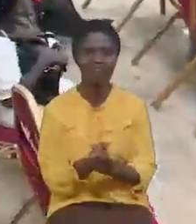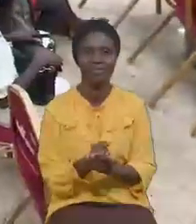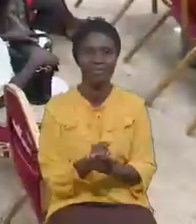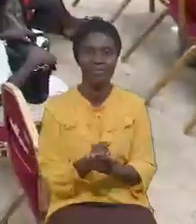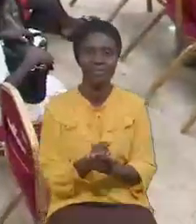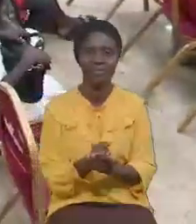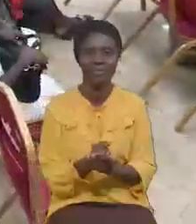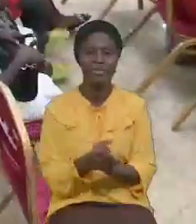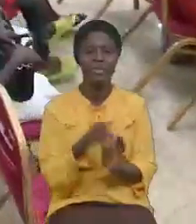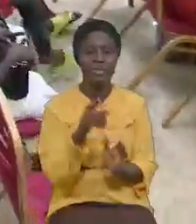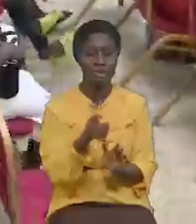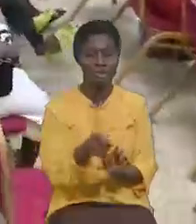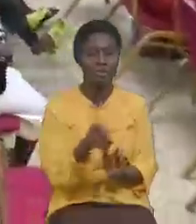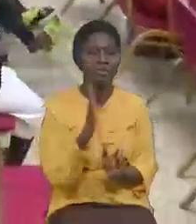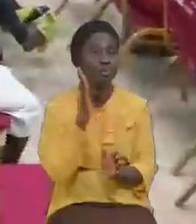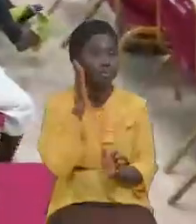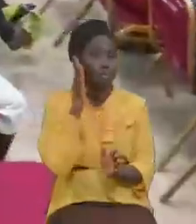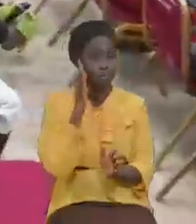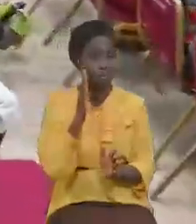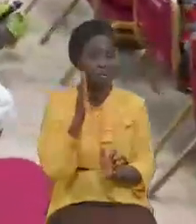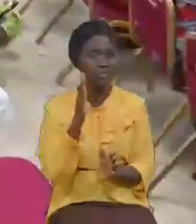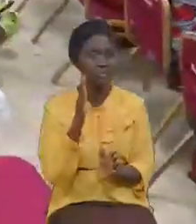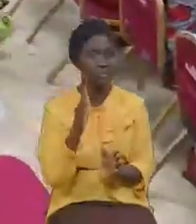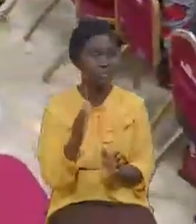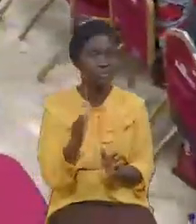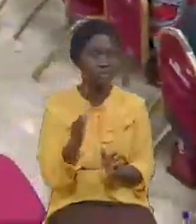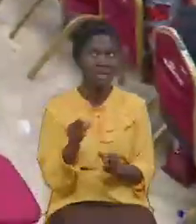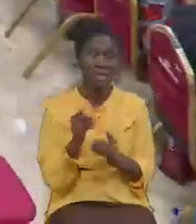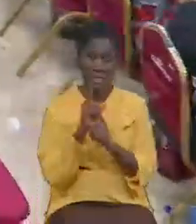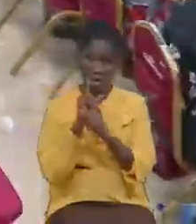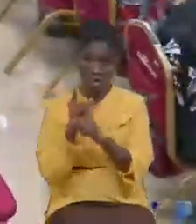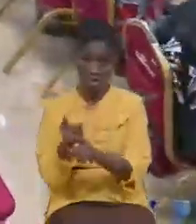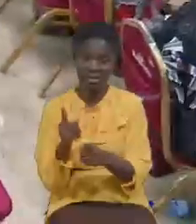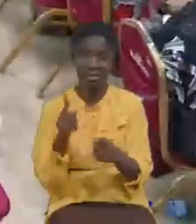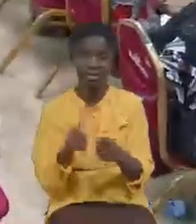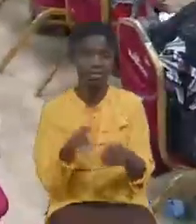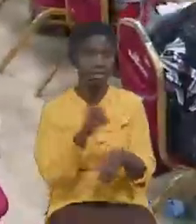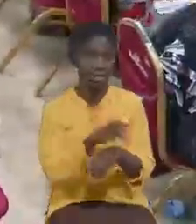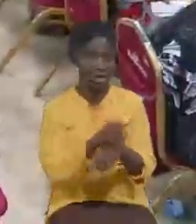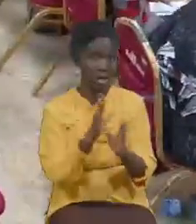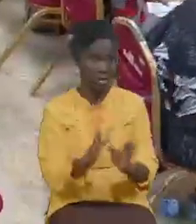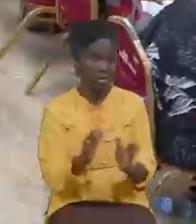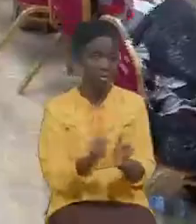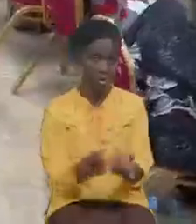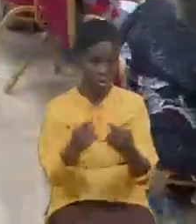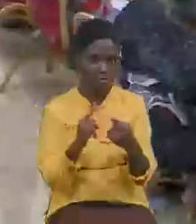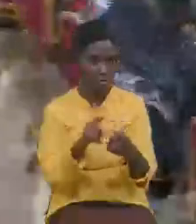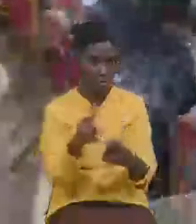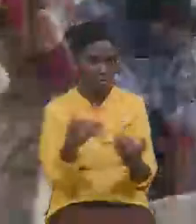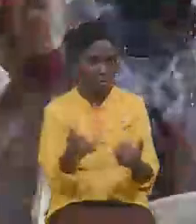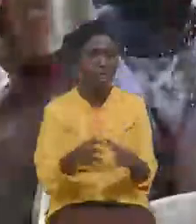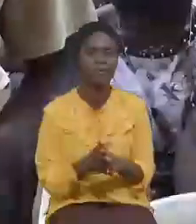and you will give response to the counselors who are